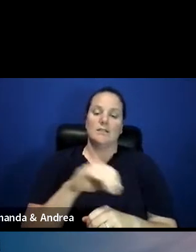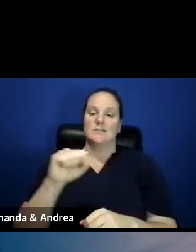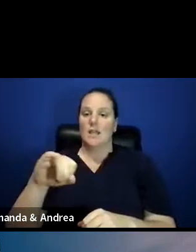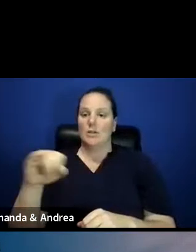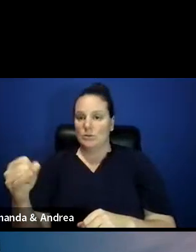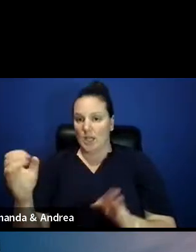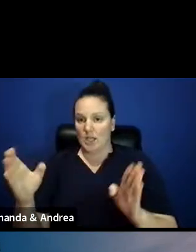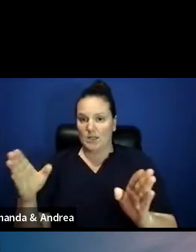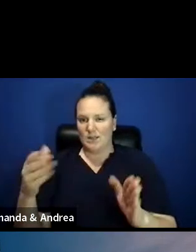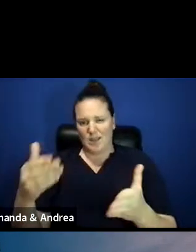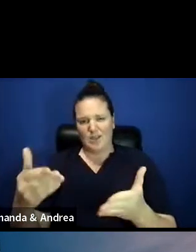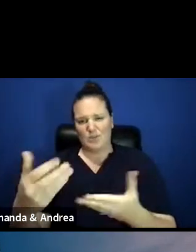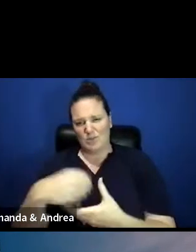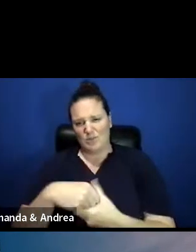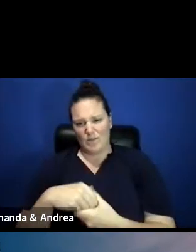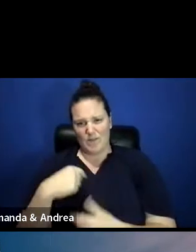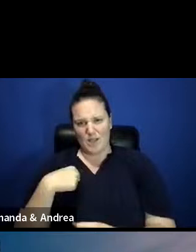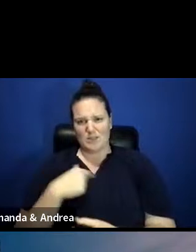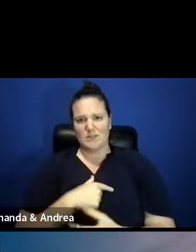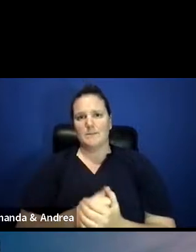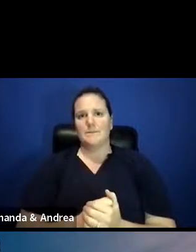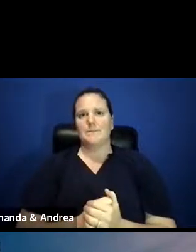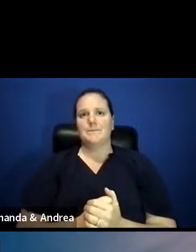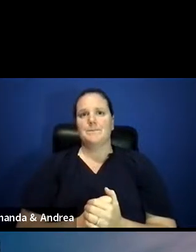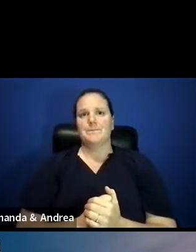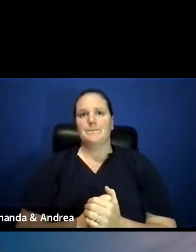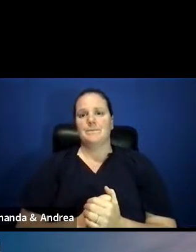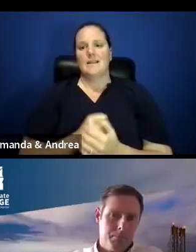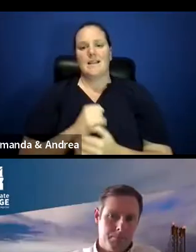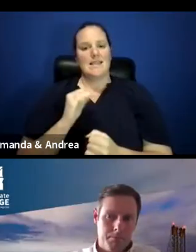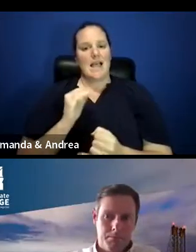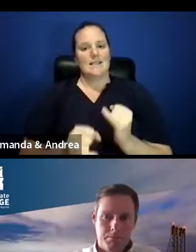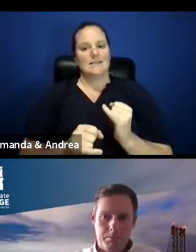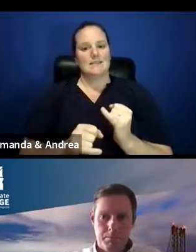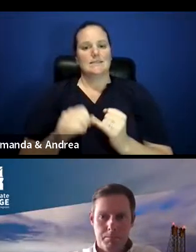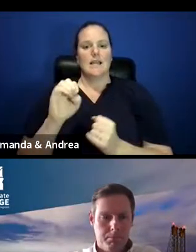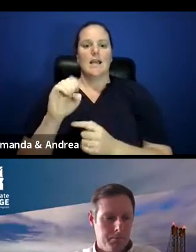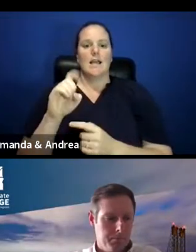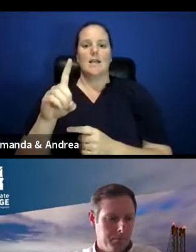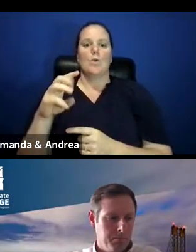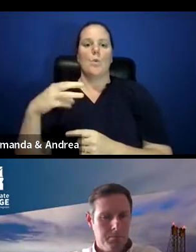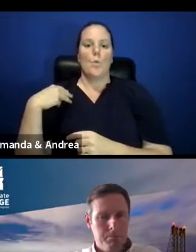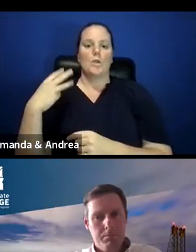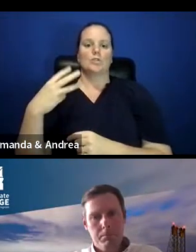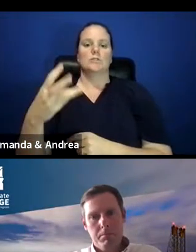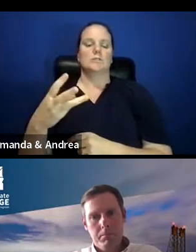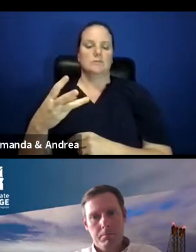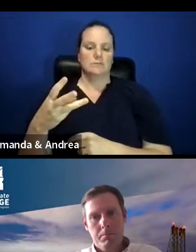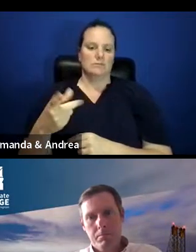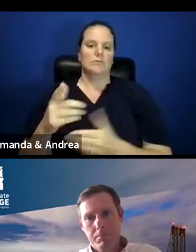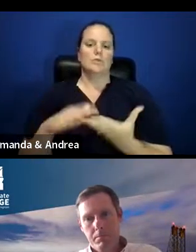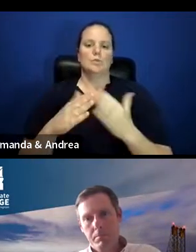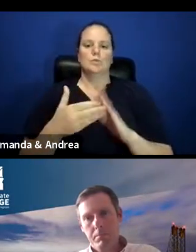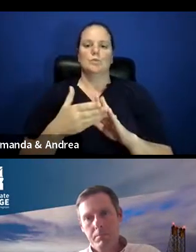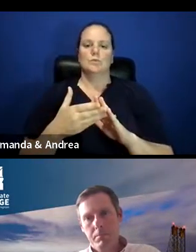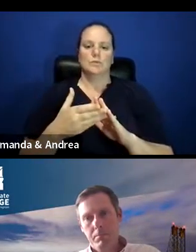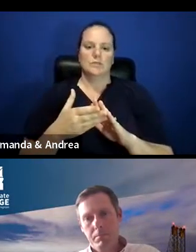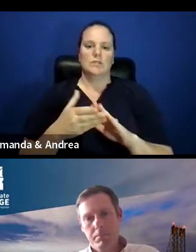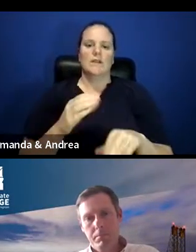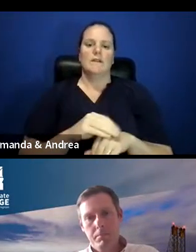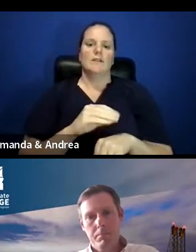us. And last, but absolutely not least, is Ed Washington. He is the Community Advisory Group